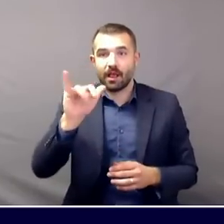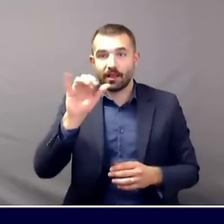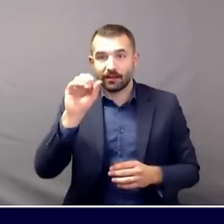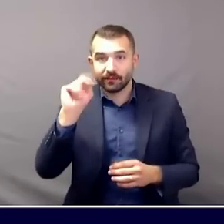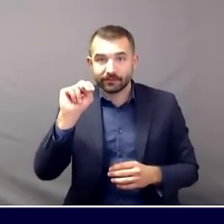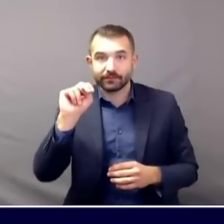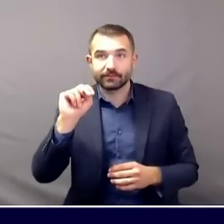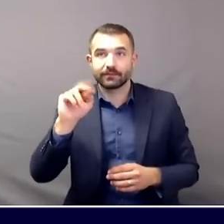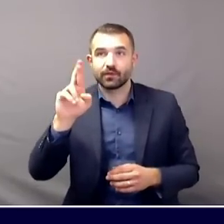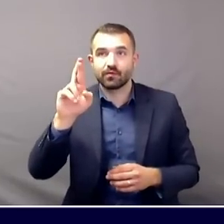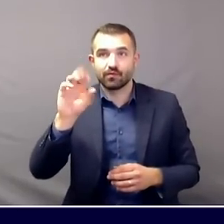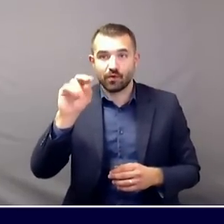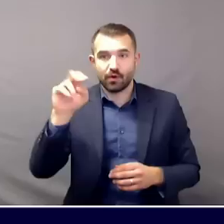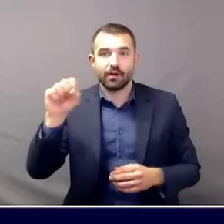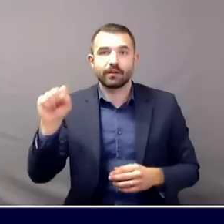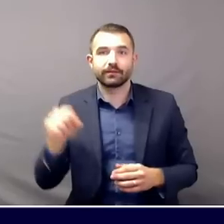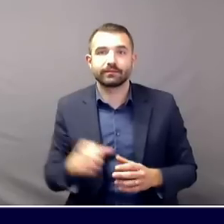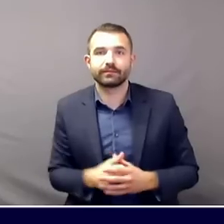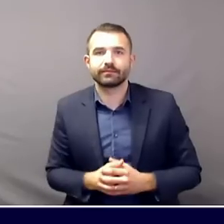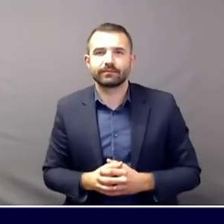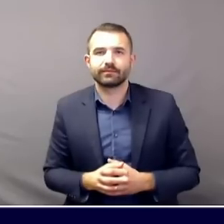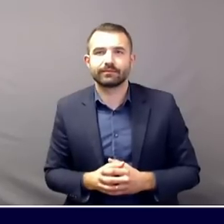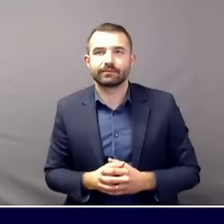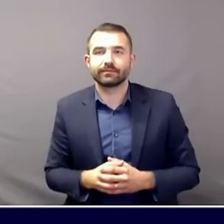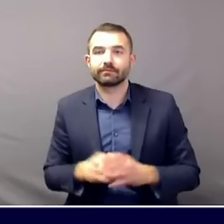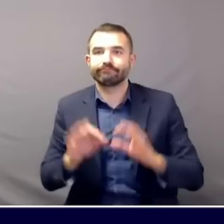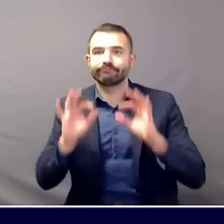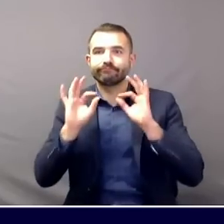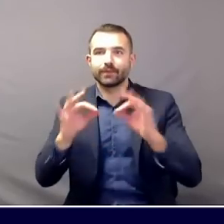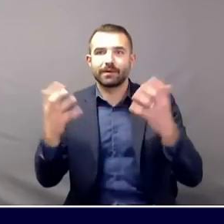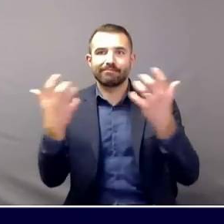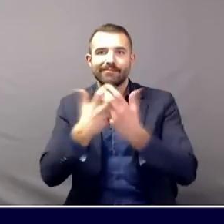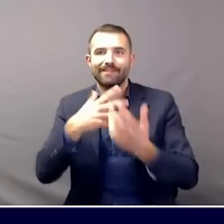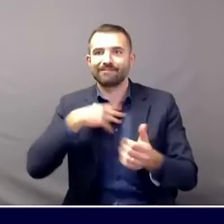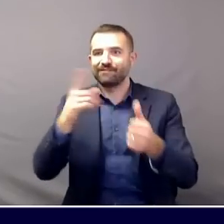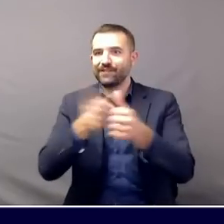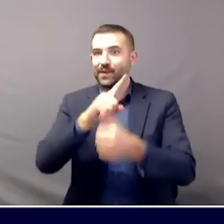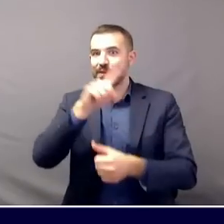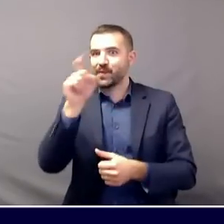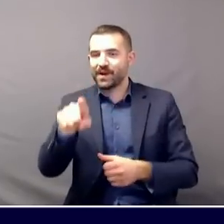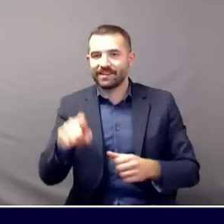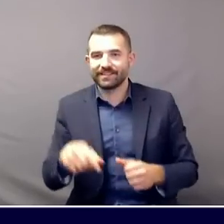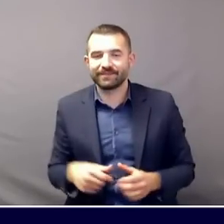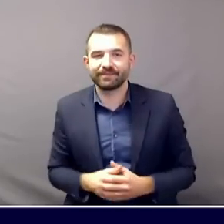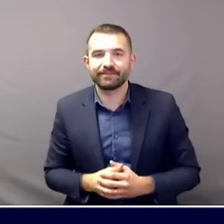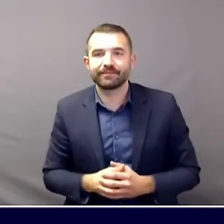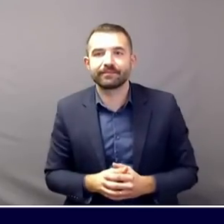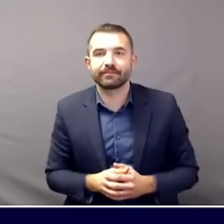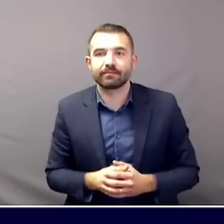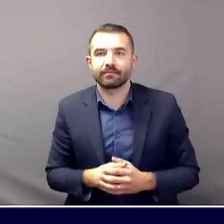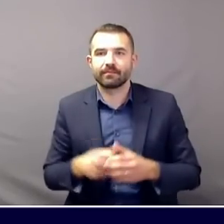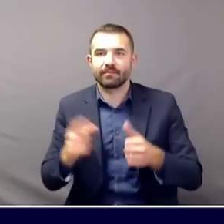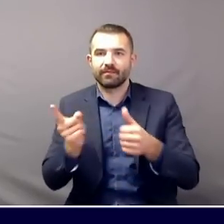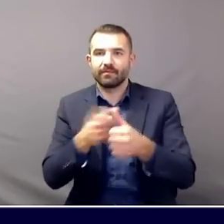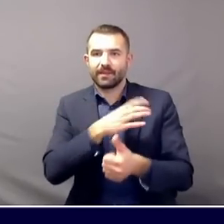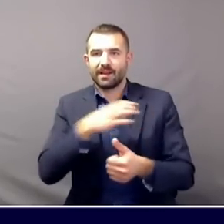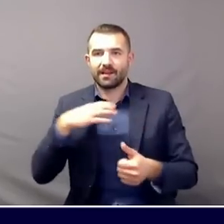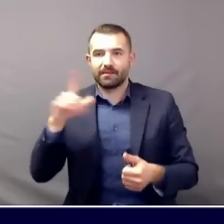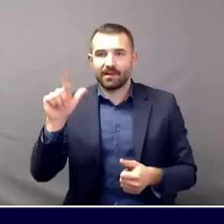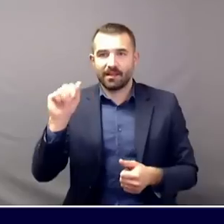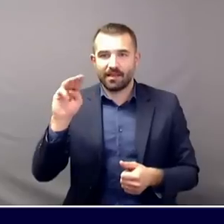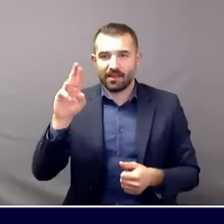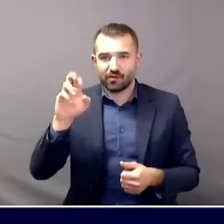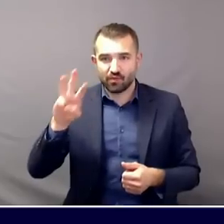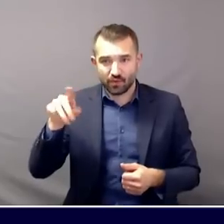Shah. That actually ties in perfectly with my first question. Just two questions today. The first is for Commissioner Lambrew. So we had heard reports